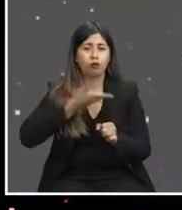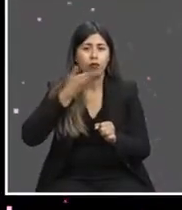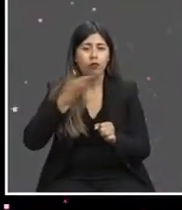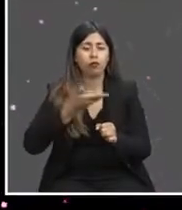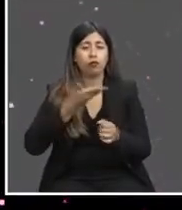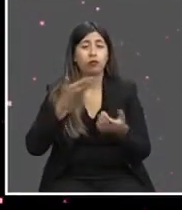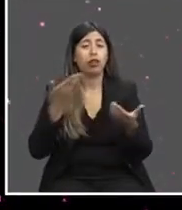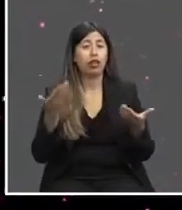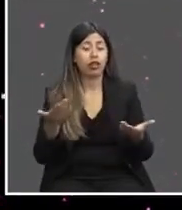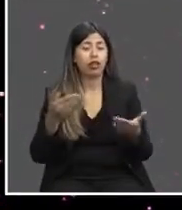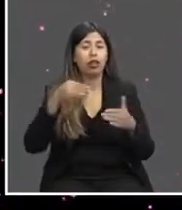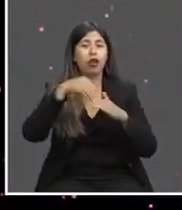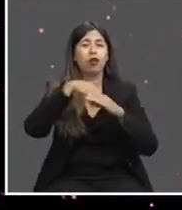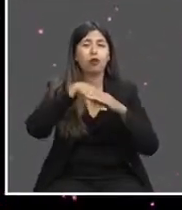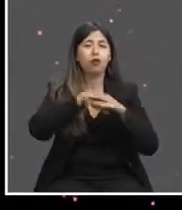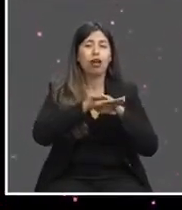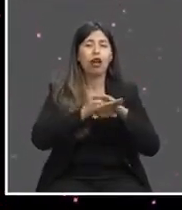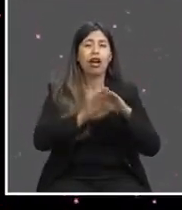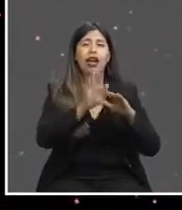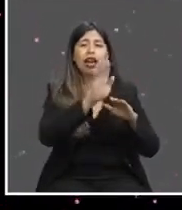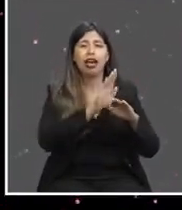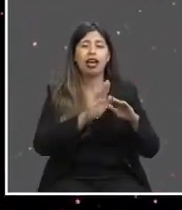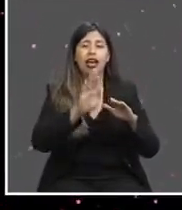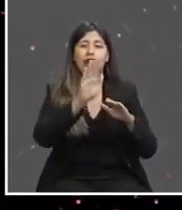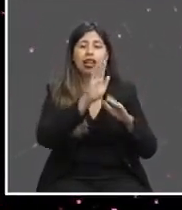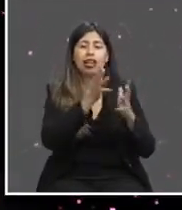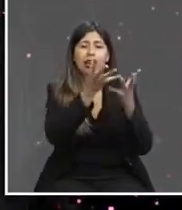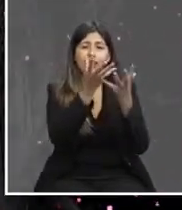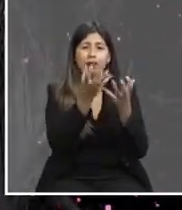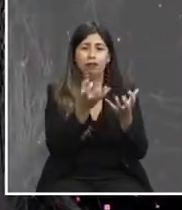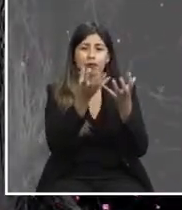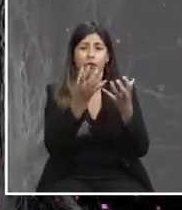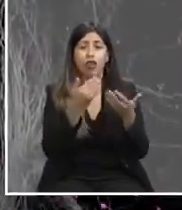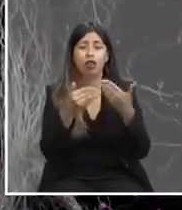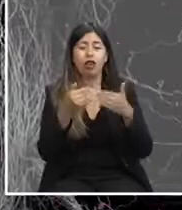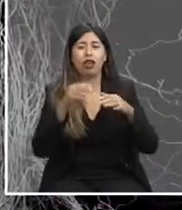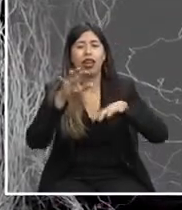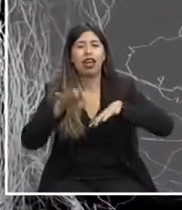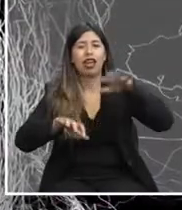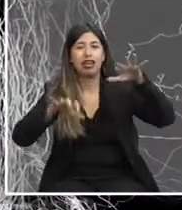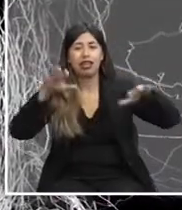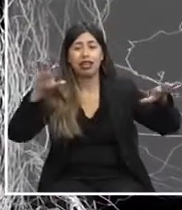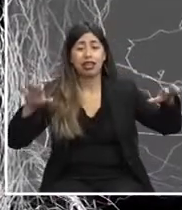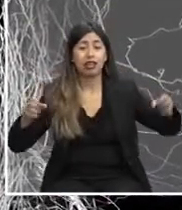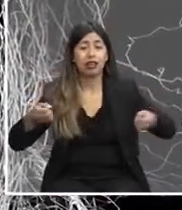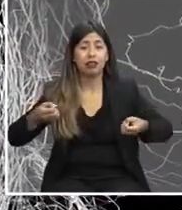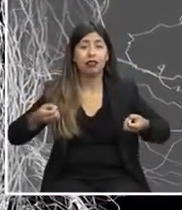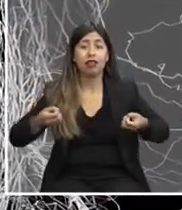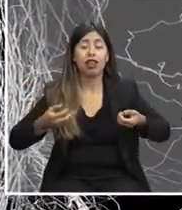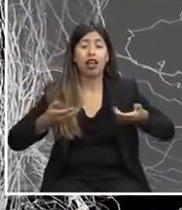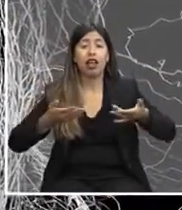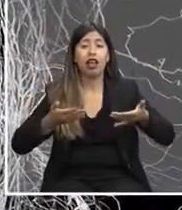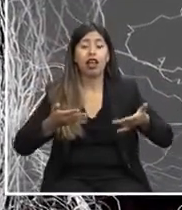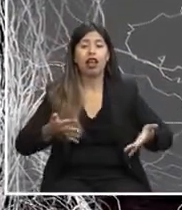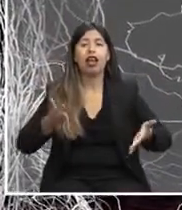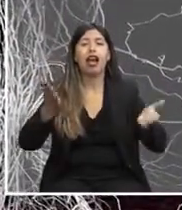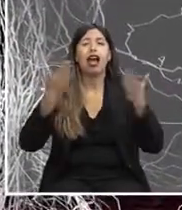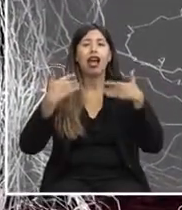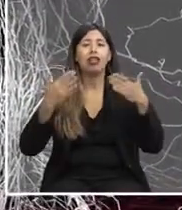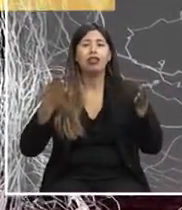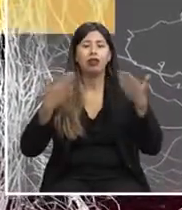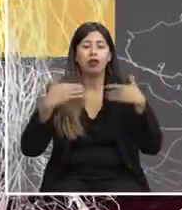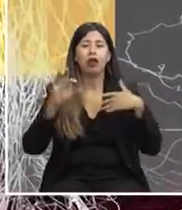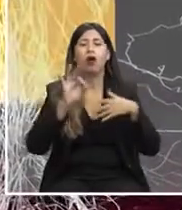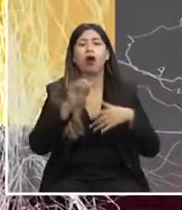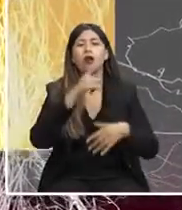when it's cold and wet, and they release it when it's warm and dry, periods of scarcity when we really need it the most.